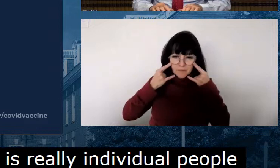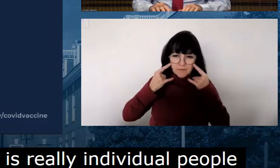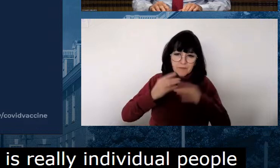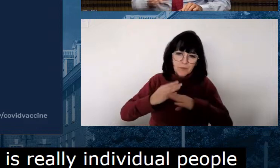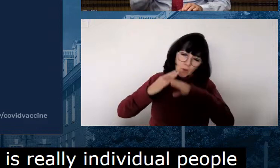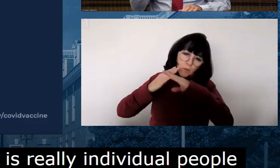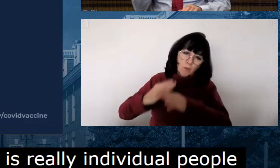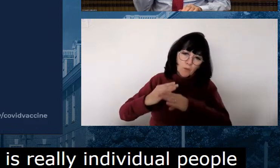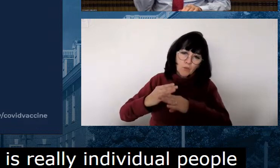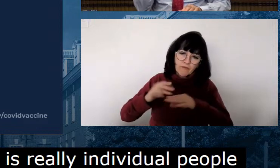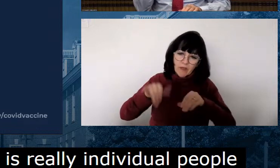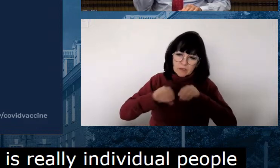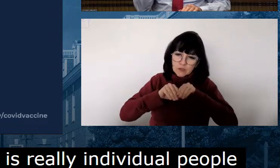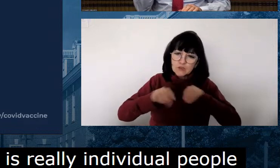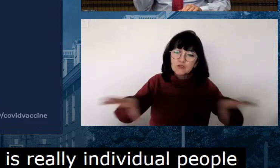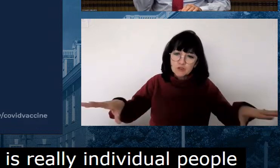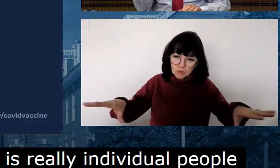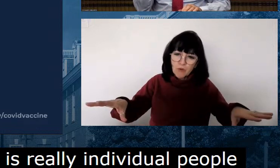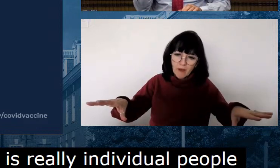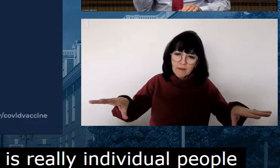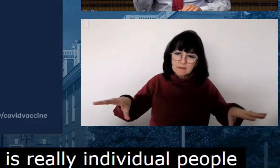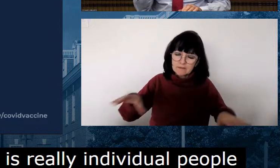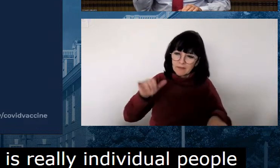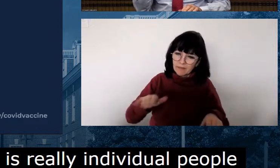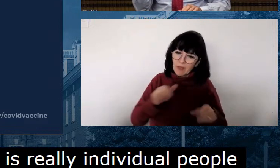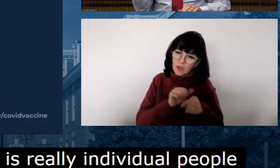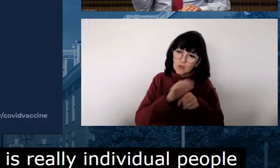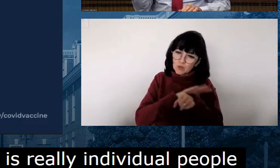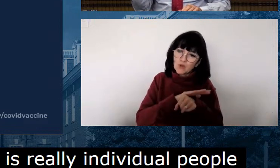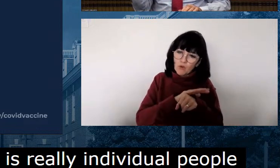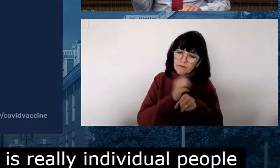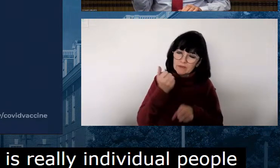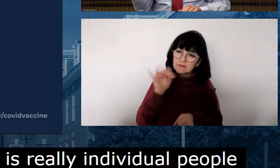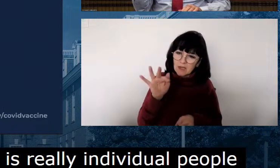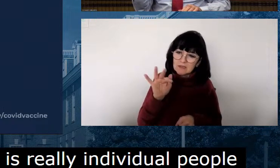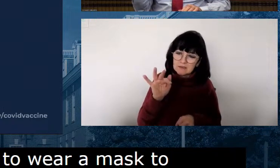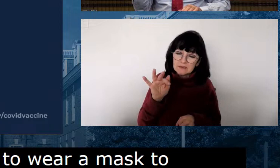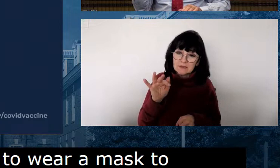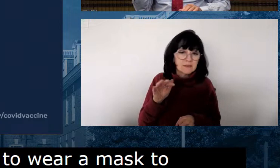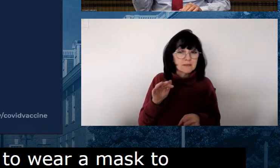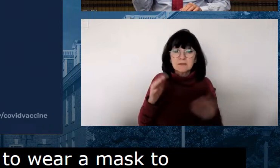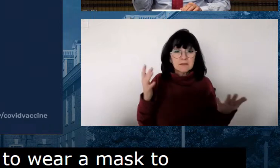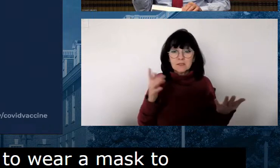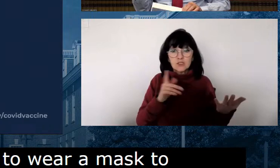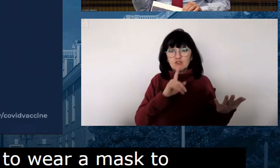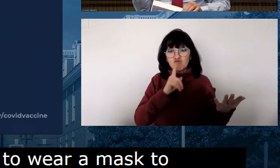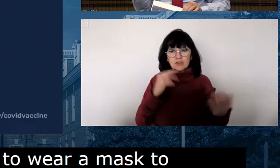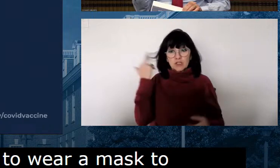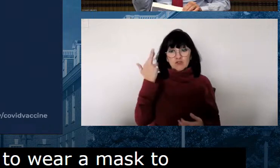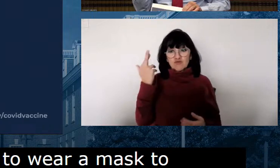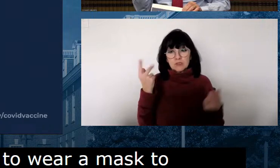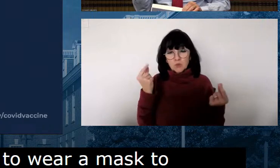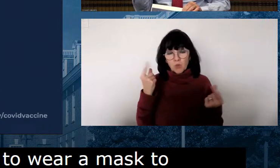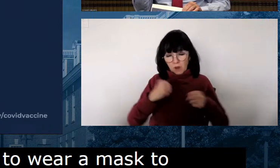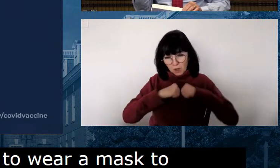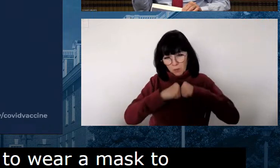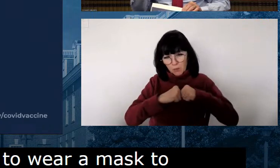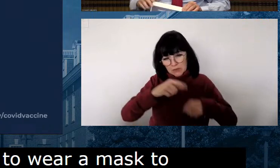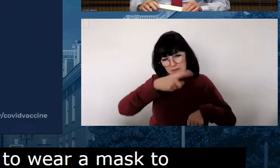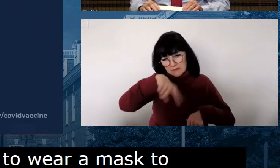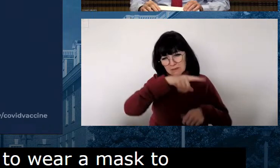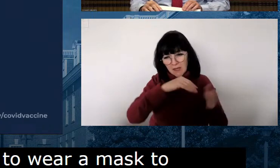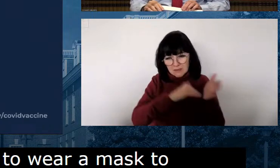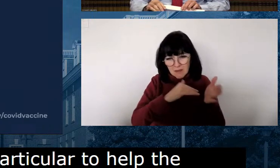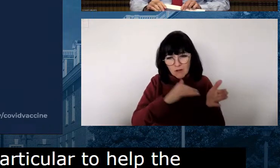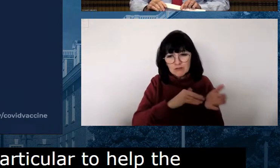of COVID-19, and in particular, to help our nurses and our healthcare first responders,